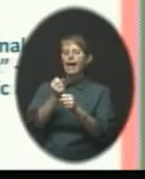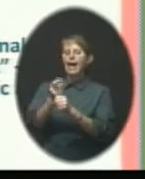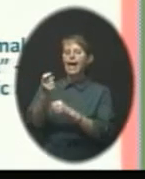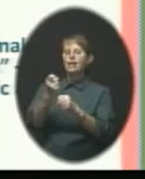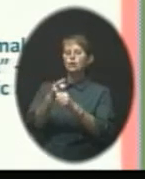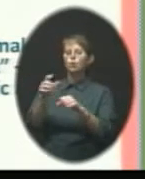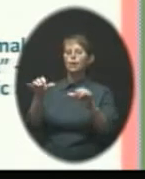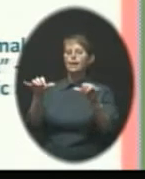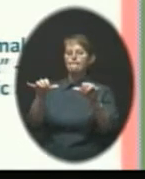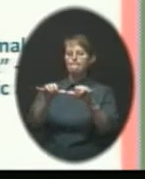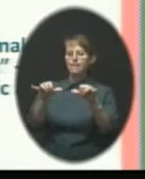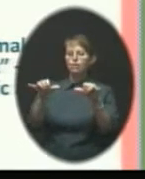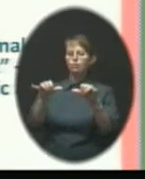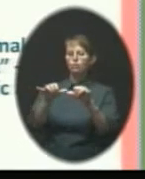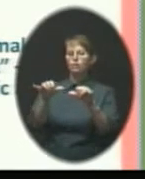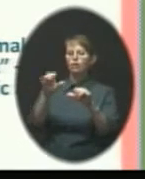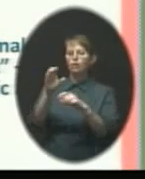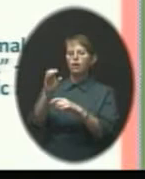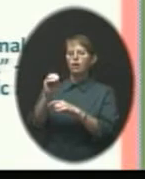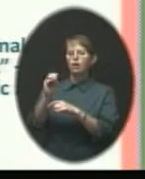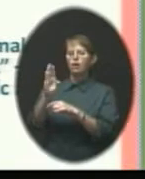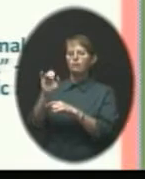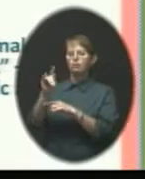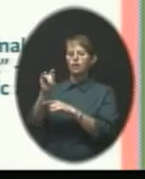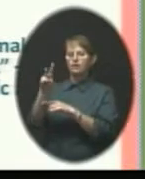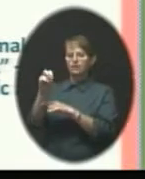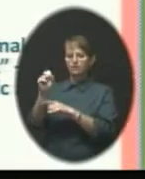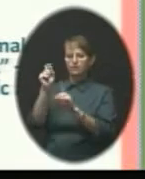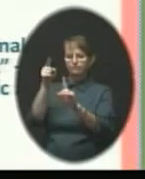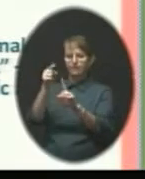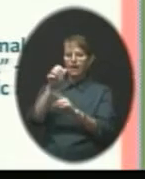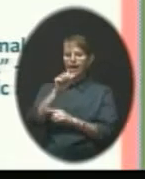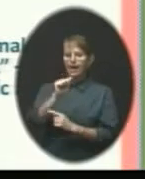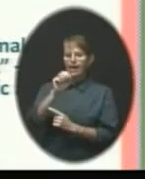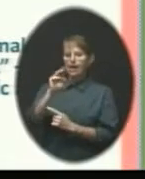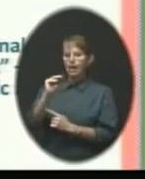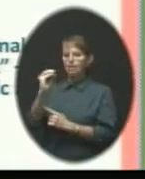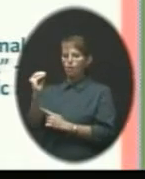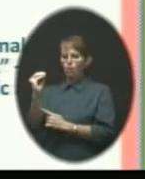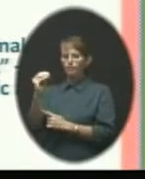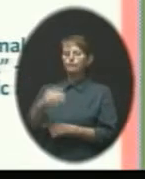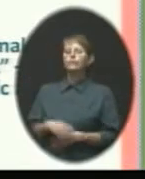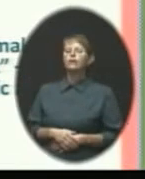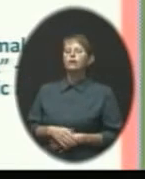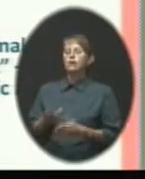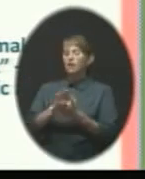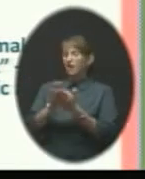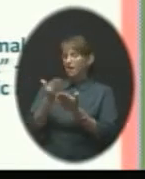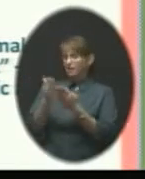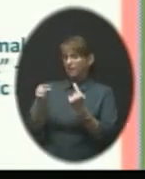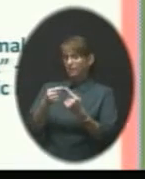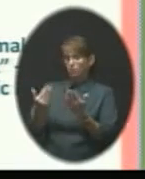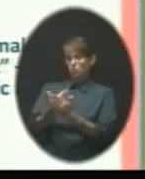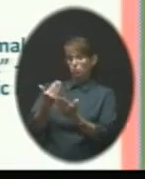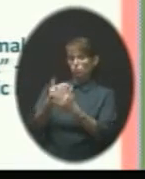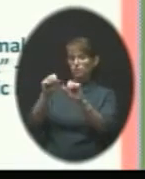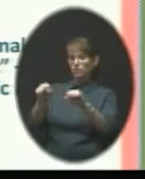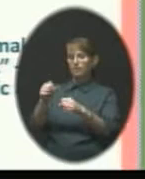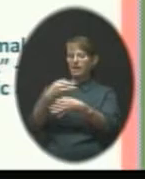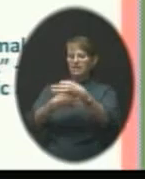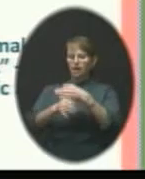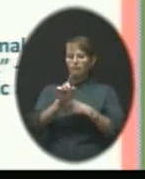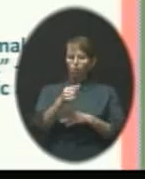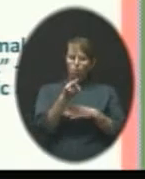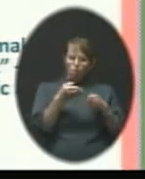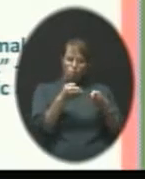as AMOs, okay? And the nice part about the new system right now is instead of having that one way we could make